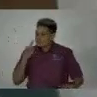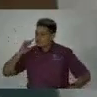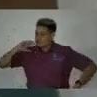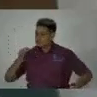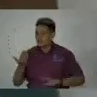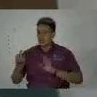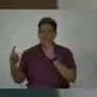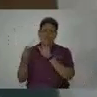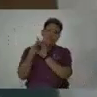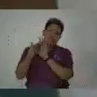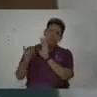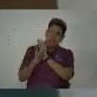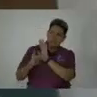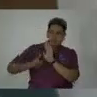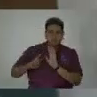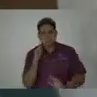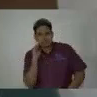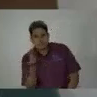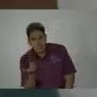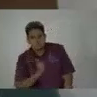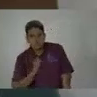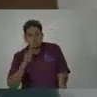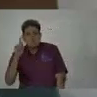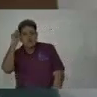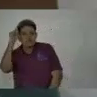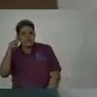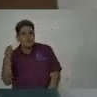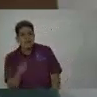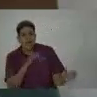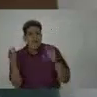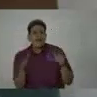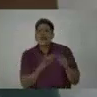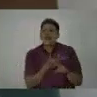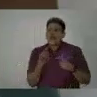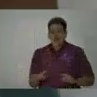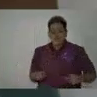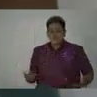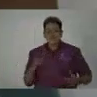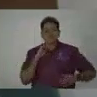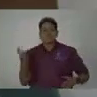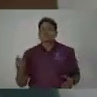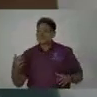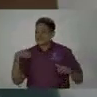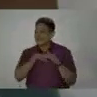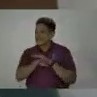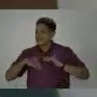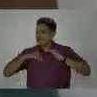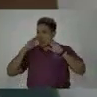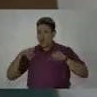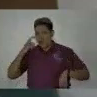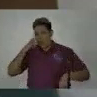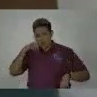a witch hunt out on me. I understand that they are planning, Madam Speaker, to raid my house.